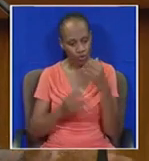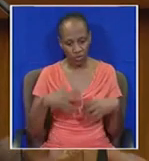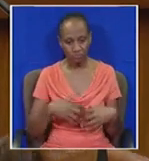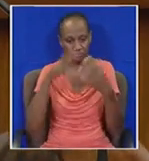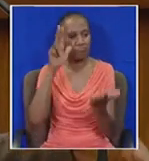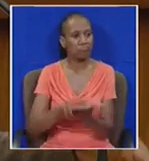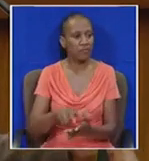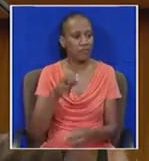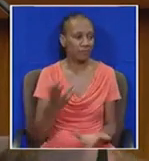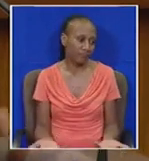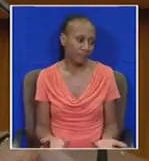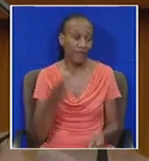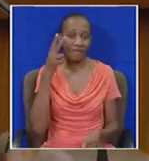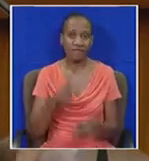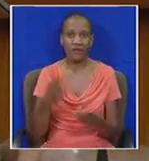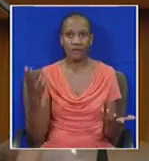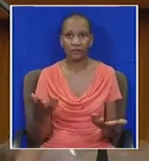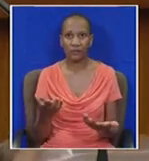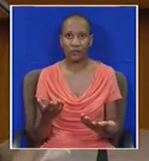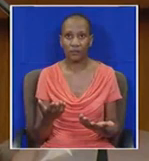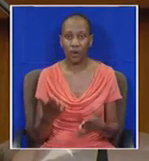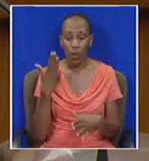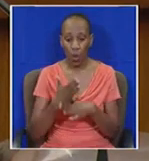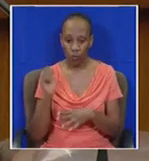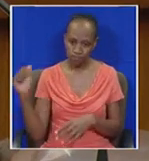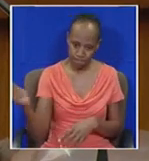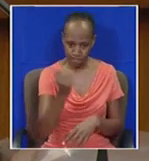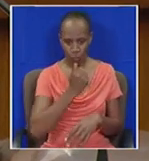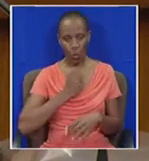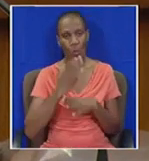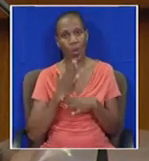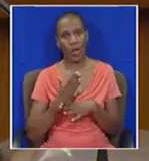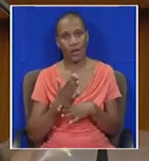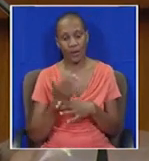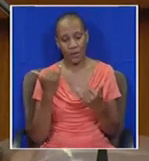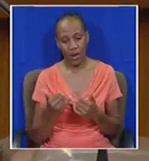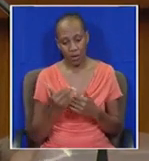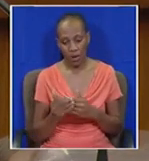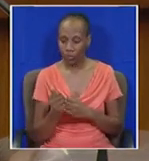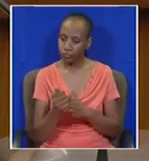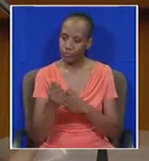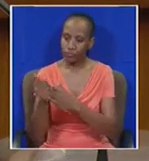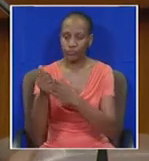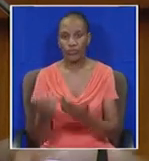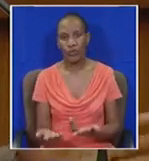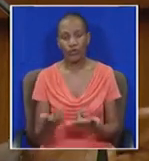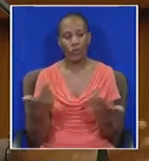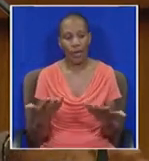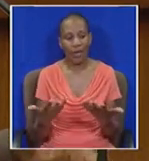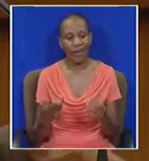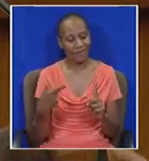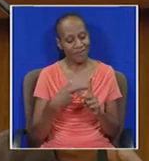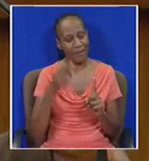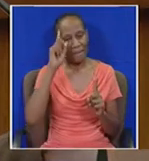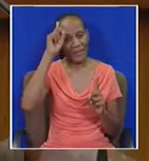Lastly, all of our work should be guided ultimately by those noble words of Nelson Mandela in